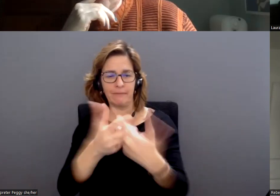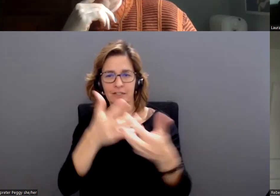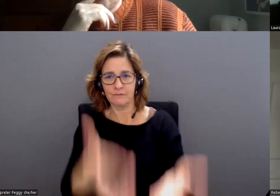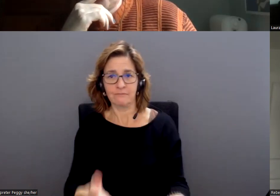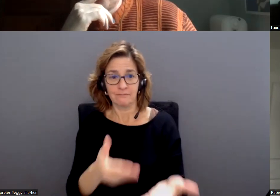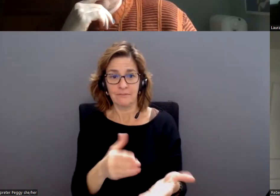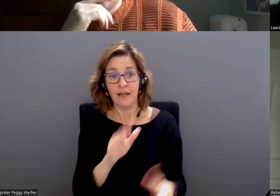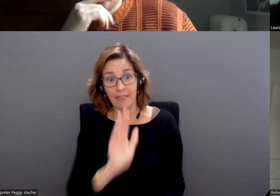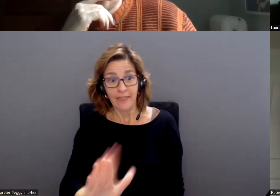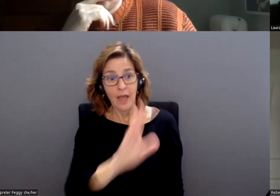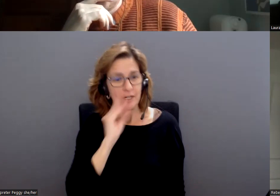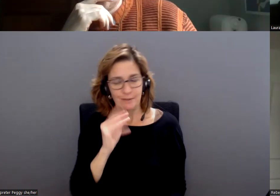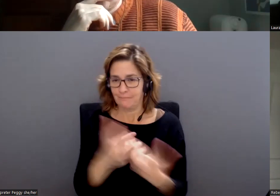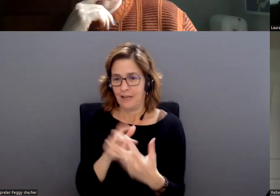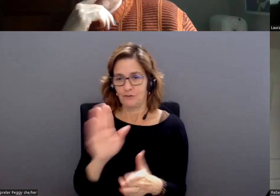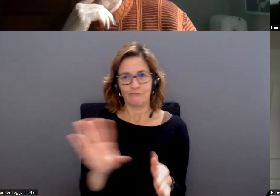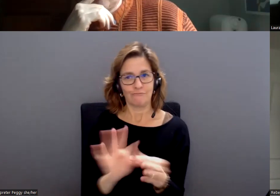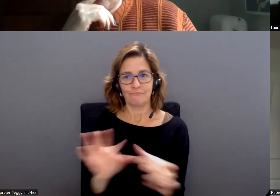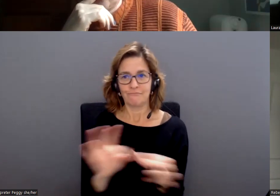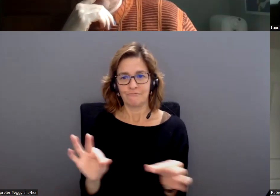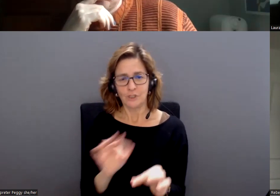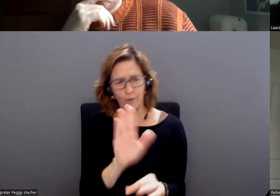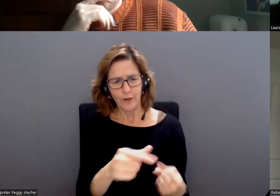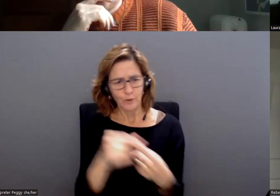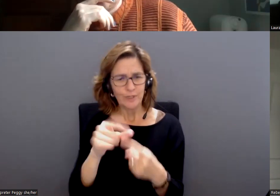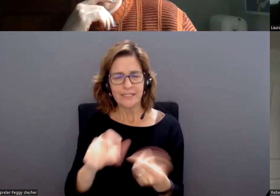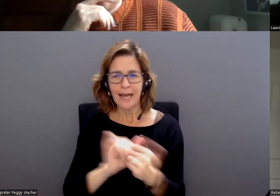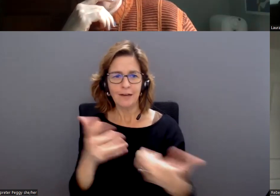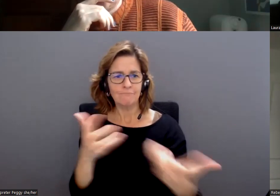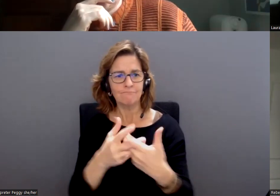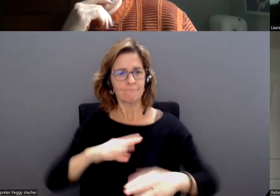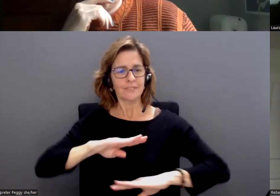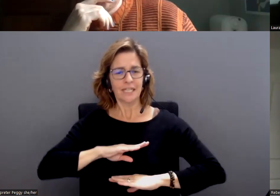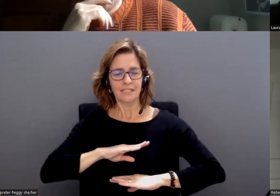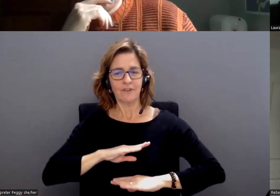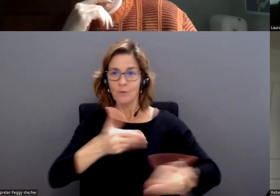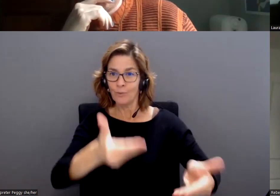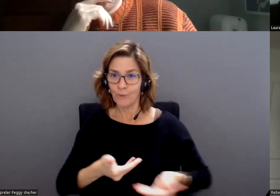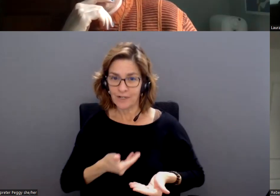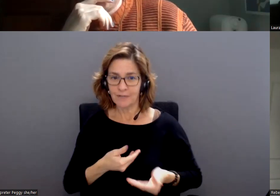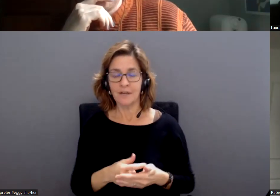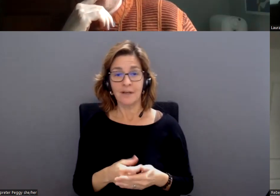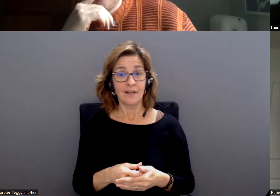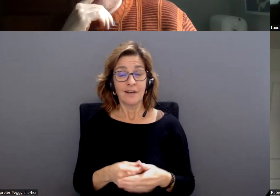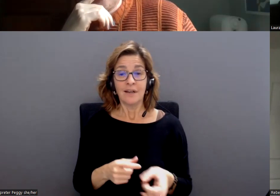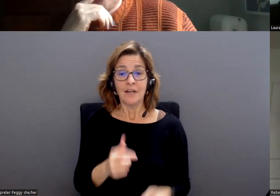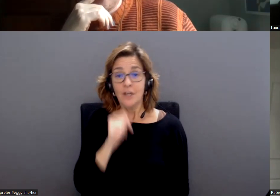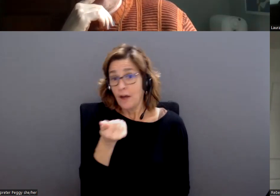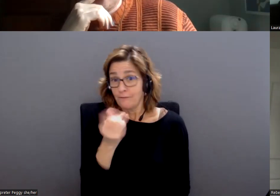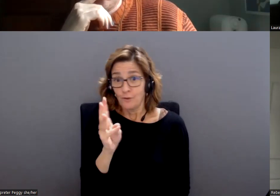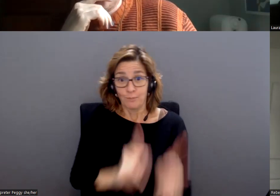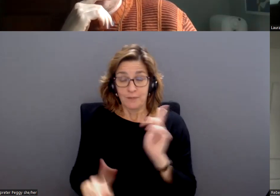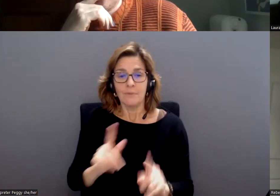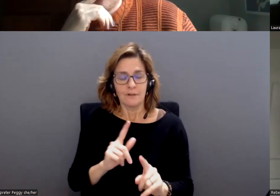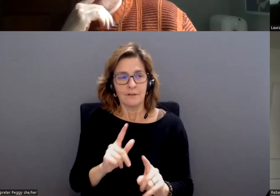what you're talking about and meeting their unique needs. So it's, it's a huge sector. It's a huge problem,